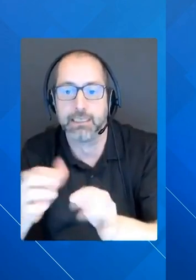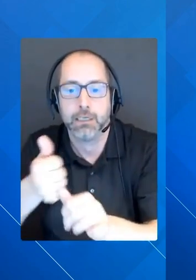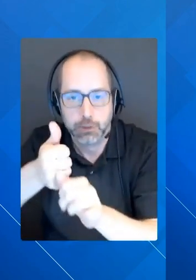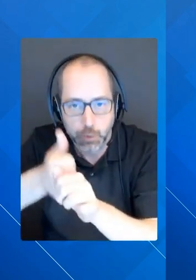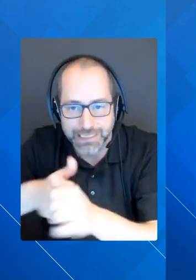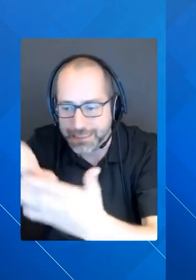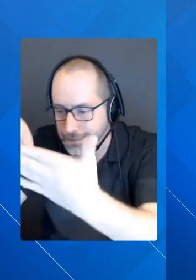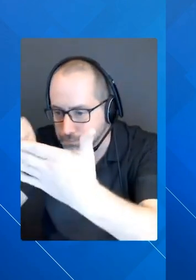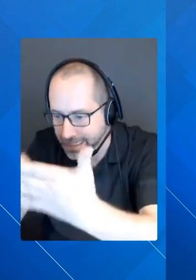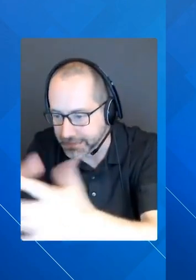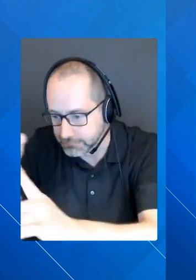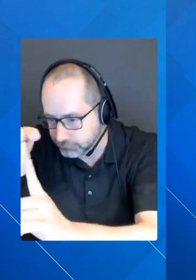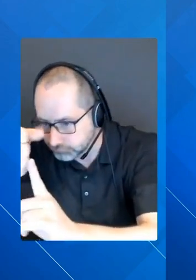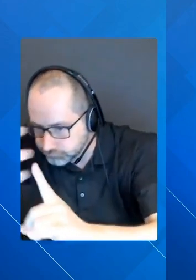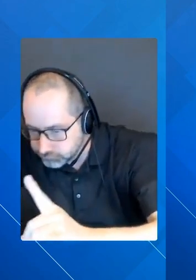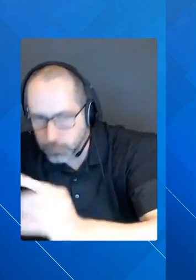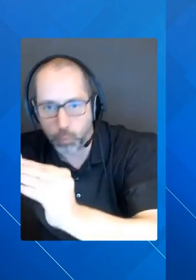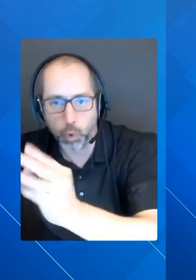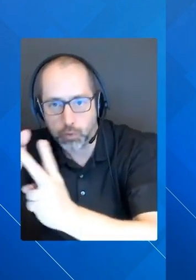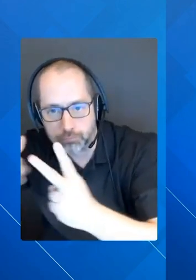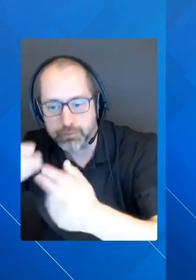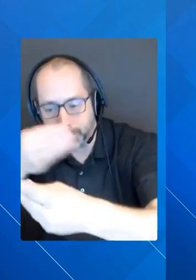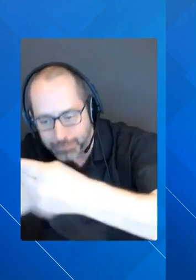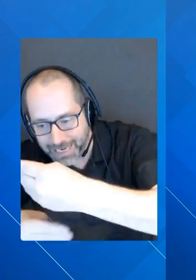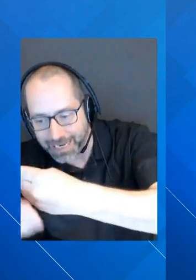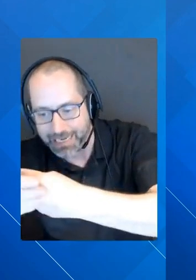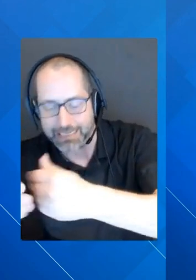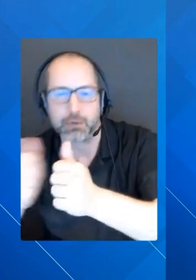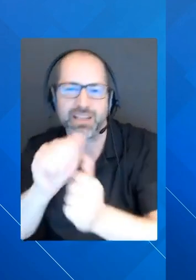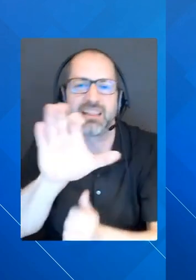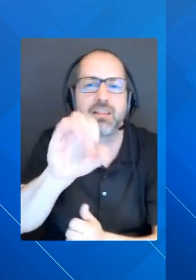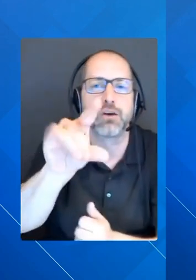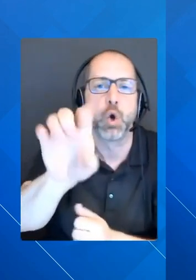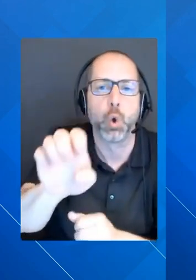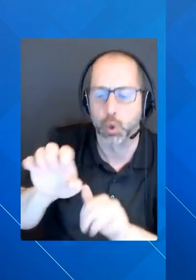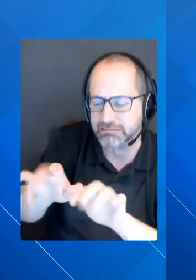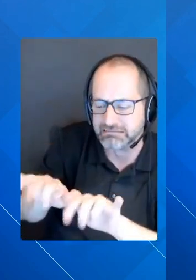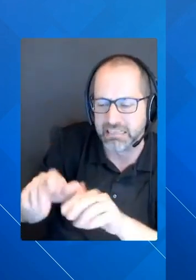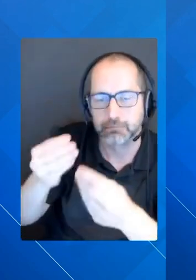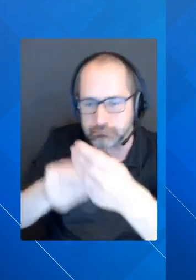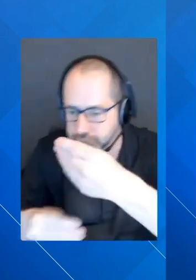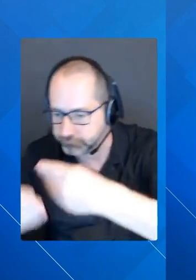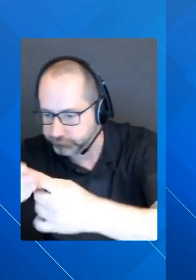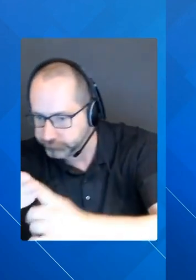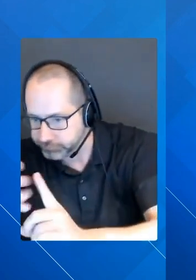put in the coding behind the scenes in that button, whereas visually, it just says add.